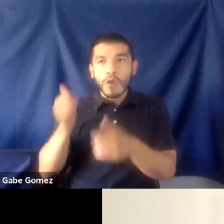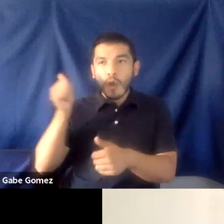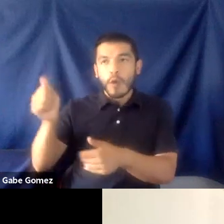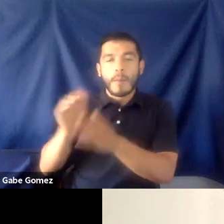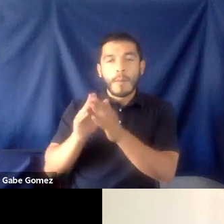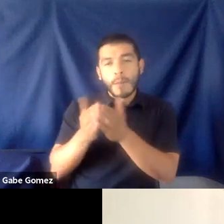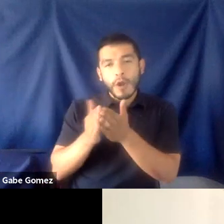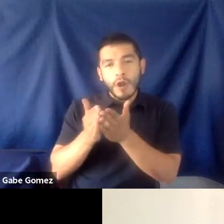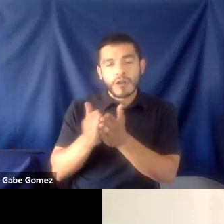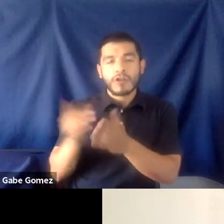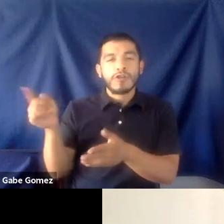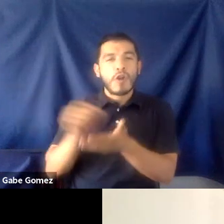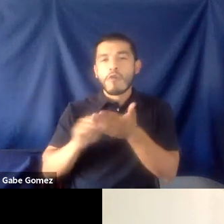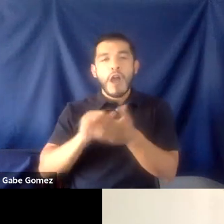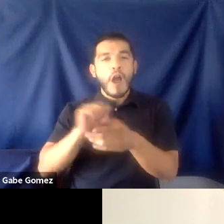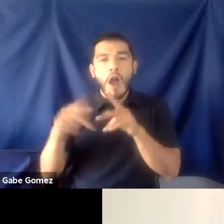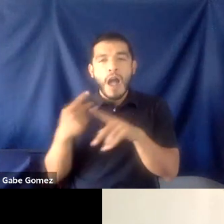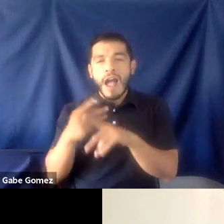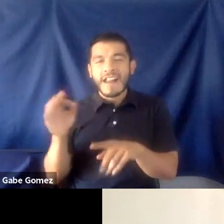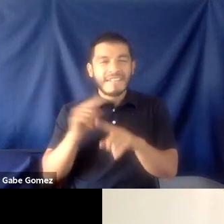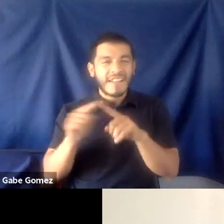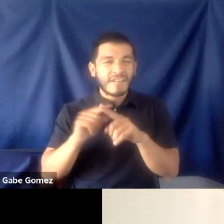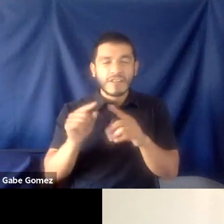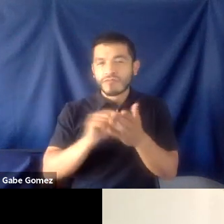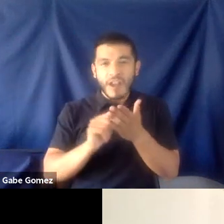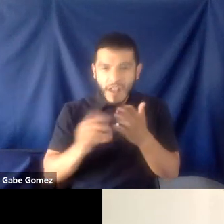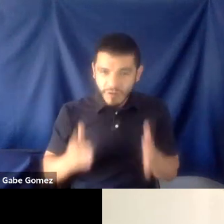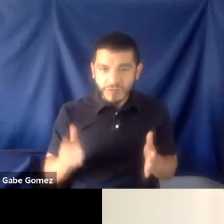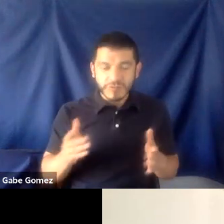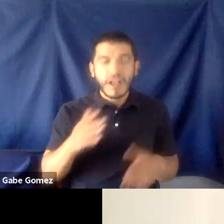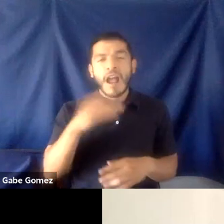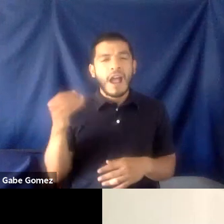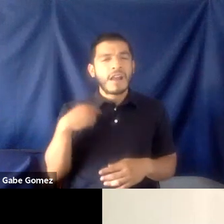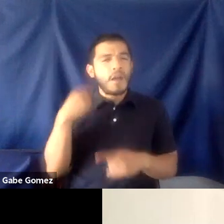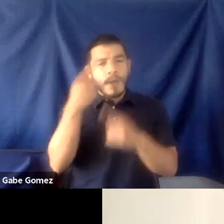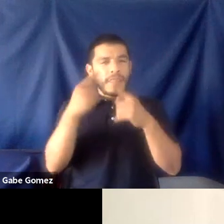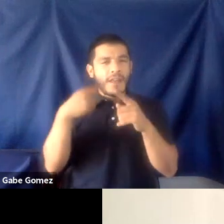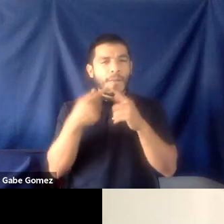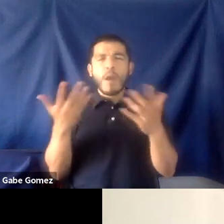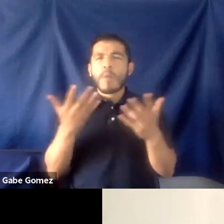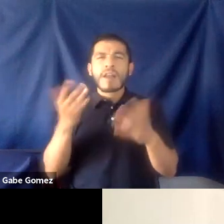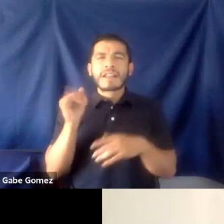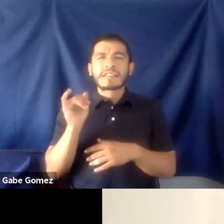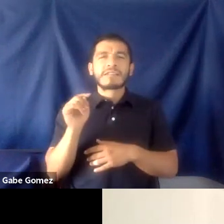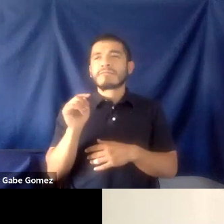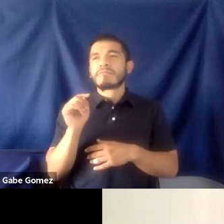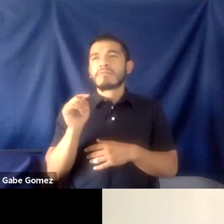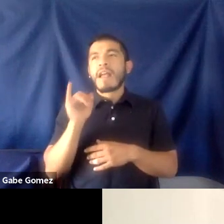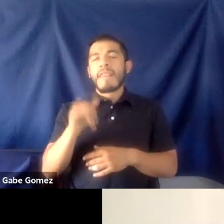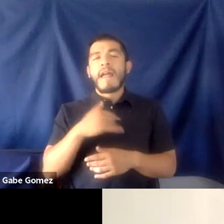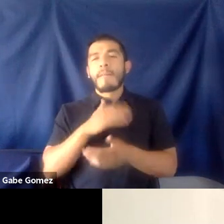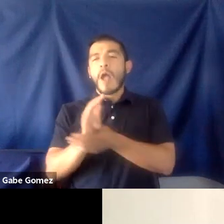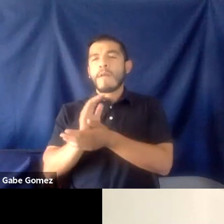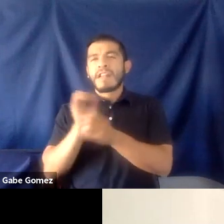autobiography. She's written all kinds of pamphlets. She's a great writer. And I was thinking about like, what is it that a film can